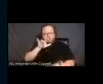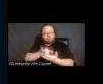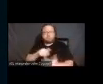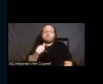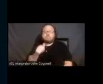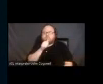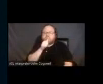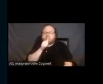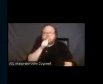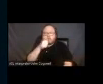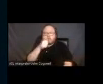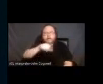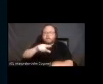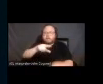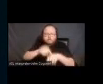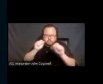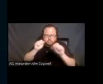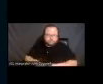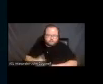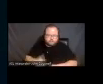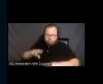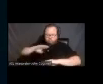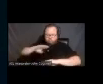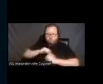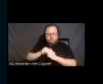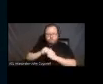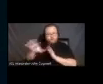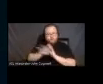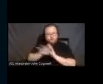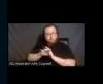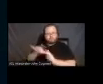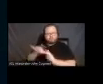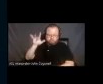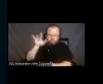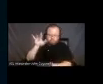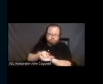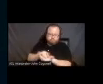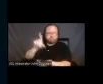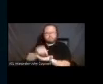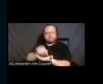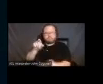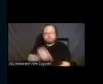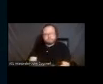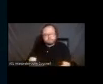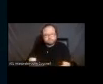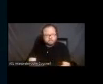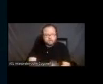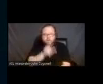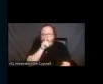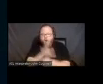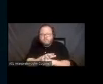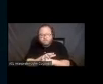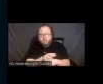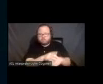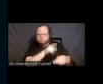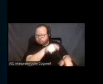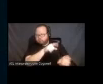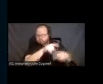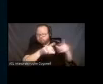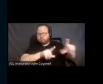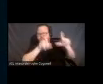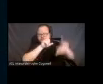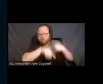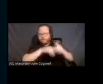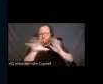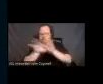at any time. If you are satisfied with your selections, proceed to print ballot. A confirmation window is displayed when all choices have been made and